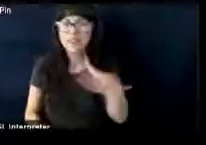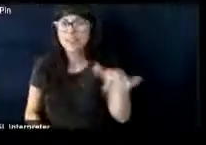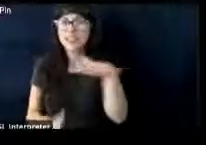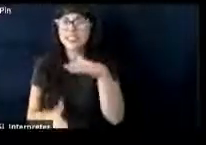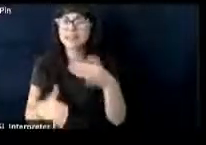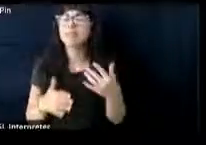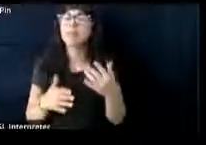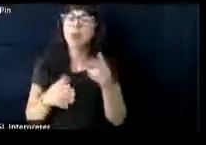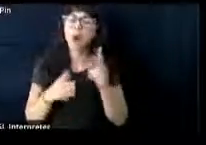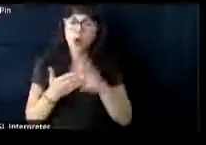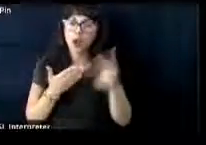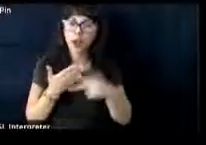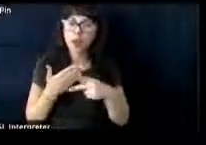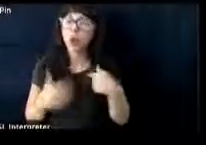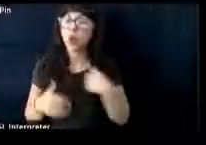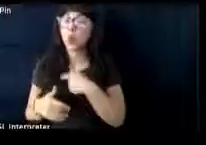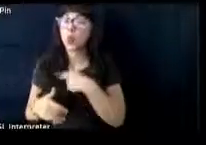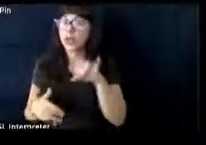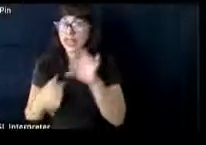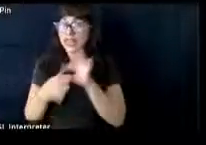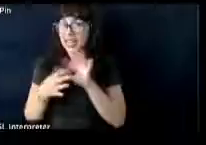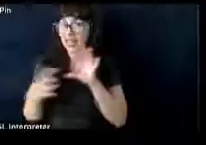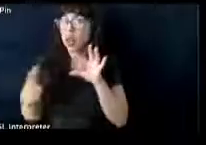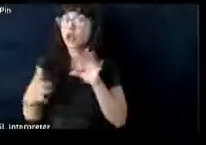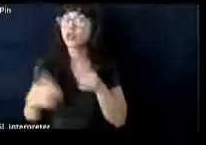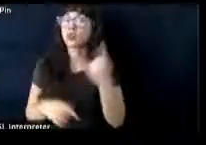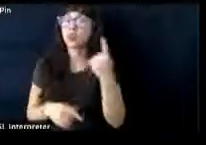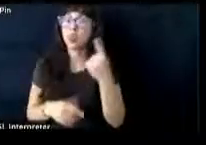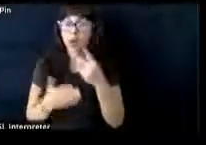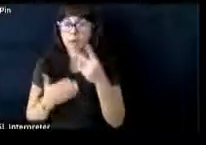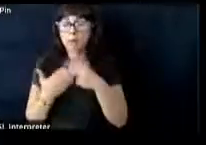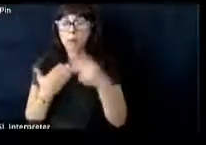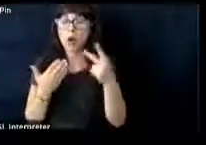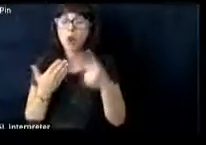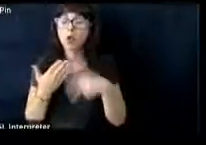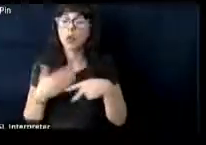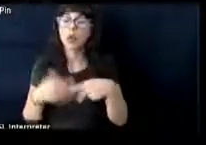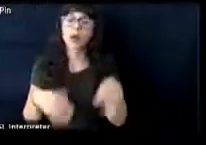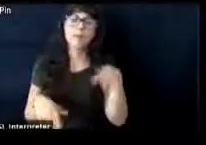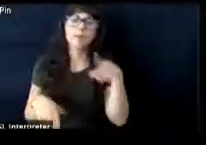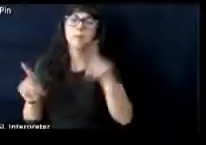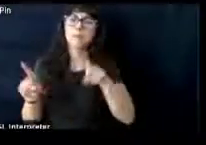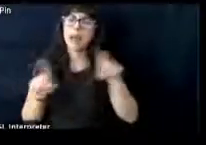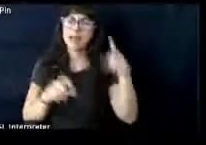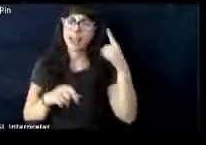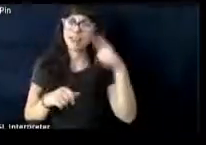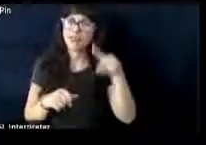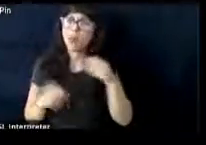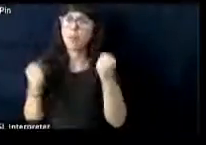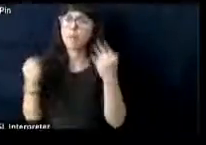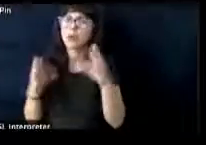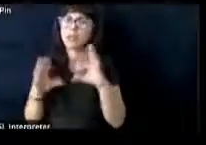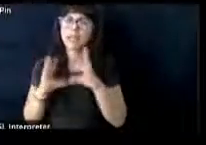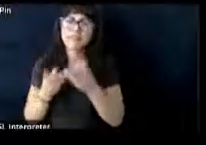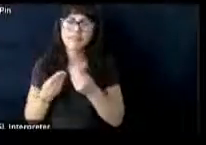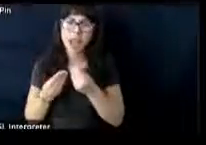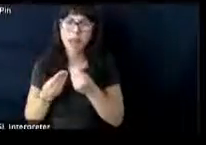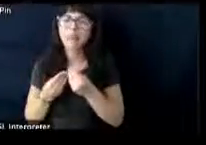DIME program, which is a year-long pilot program to retrofit multifamily dwellings with new water